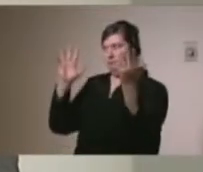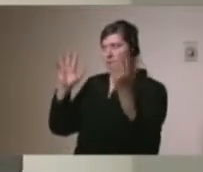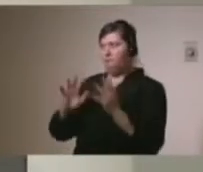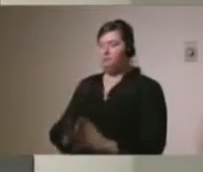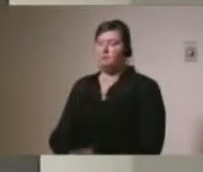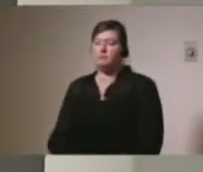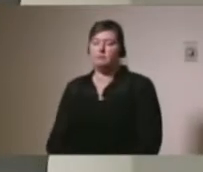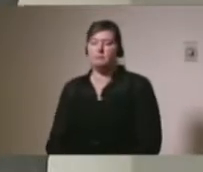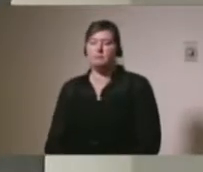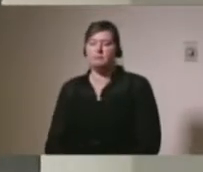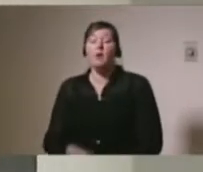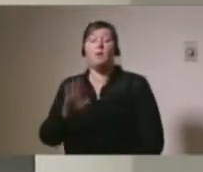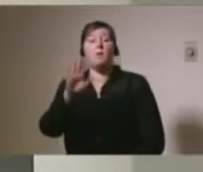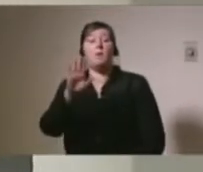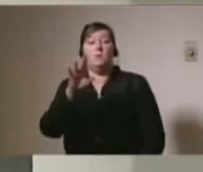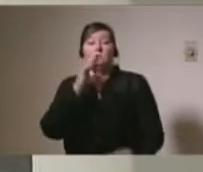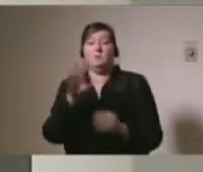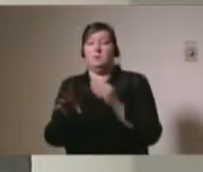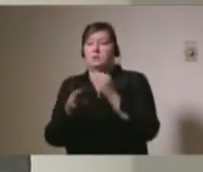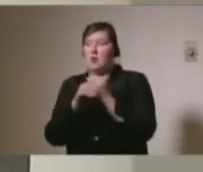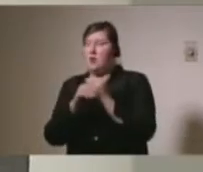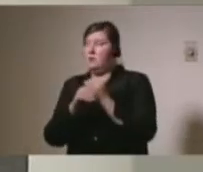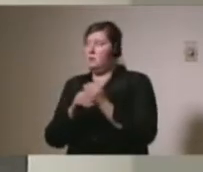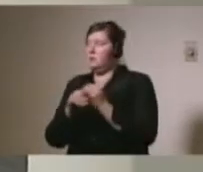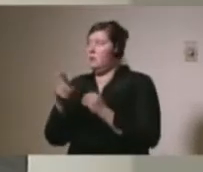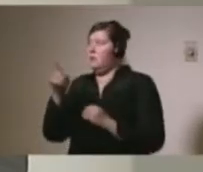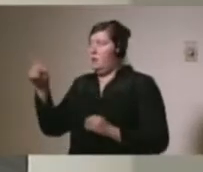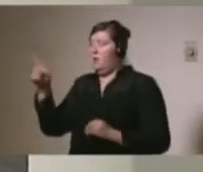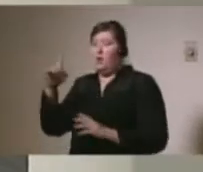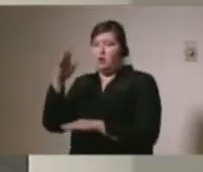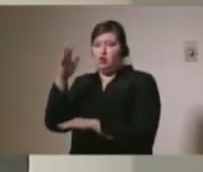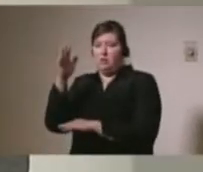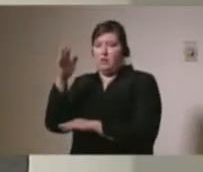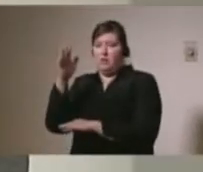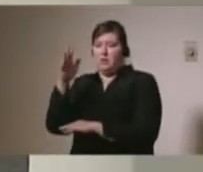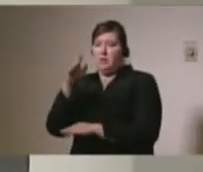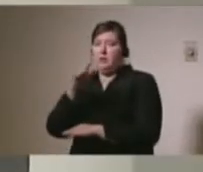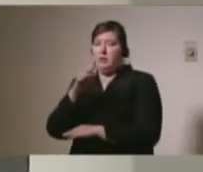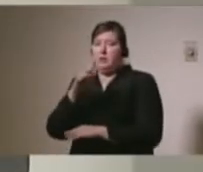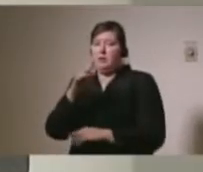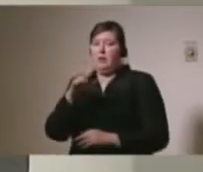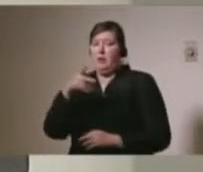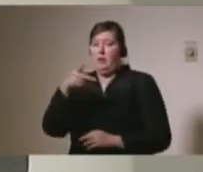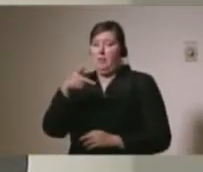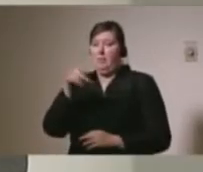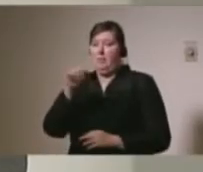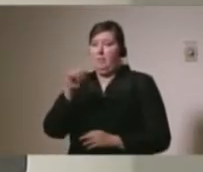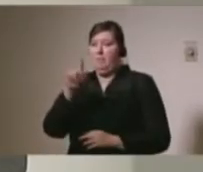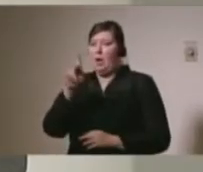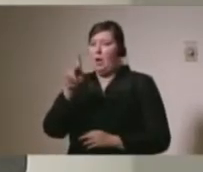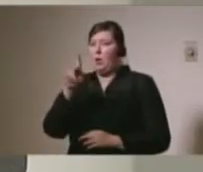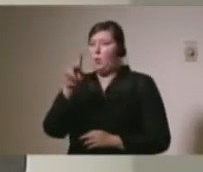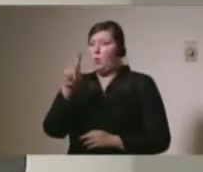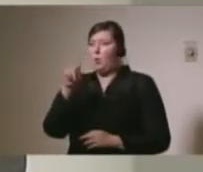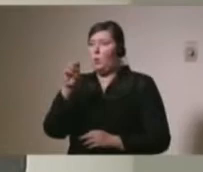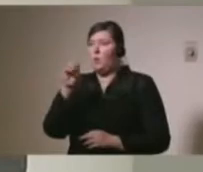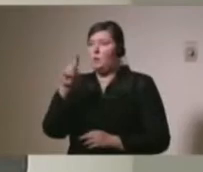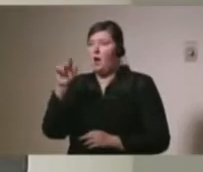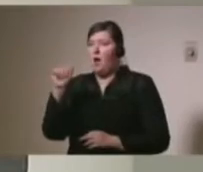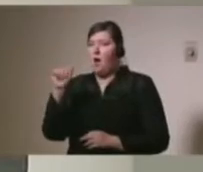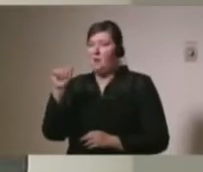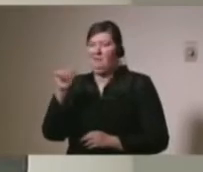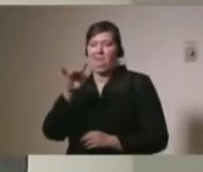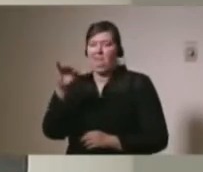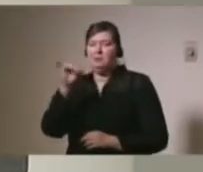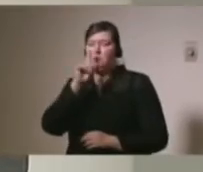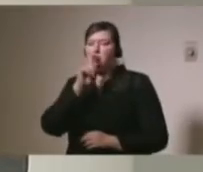Just have a look at the Pahutakawa tree. That's a part of New Zealand. And then the questions,